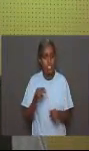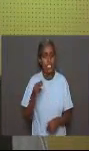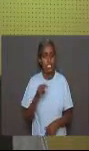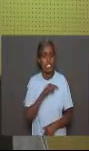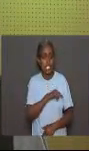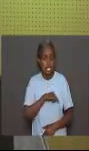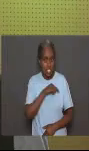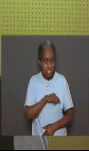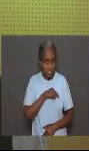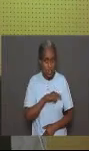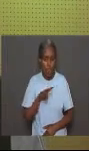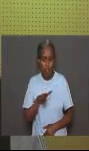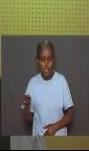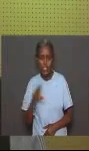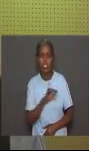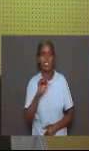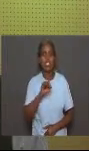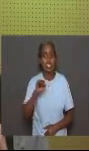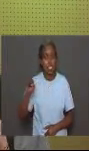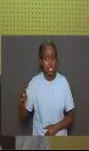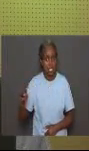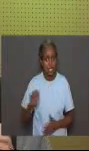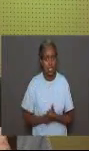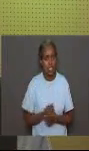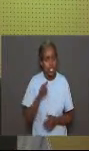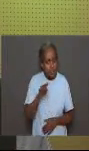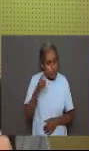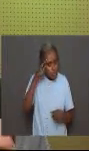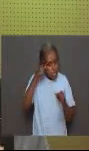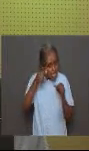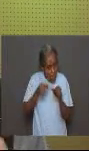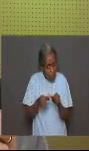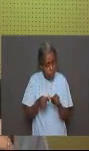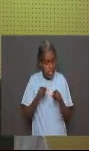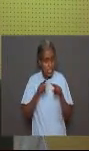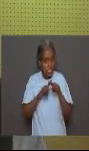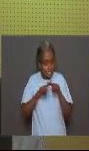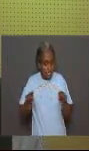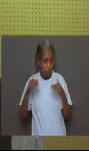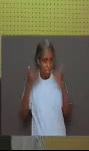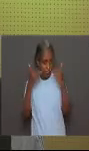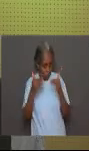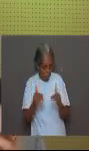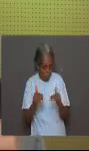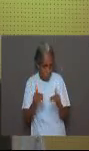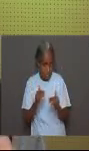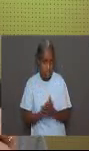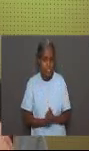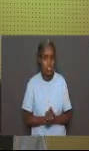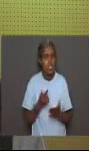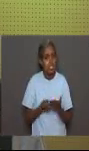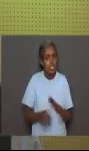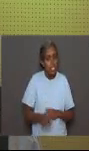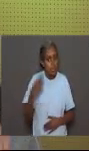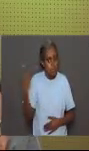natures of vectors and scalars, do you remember the different quantities that they can